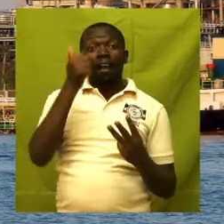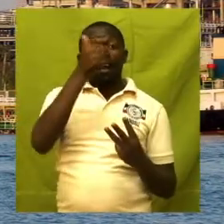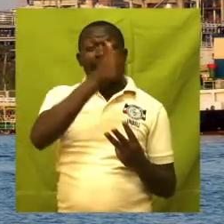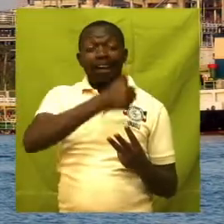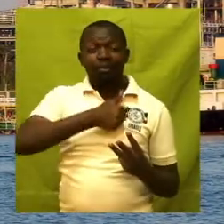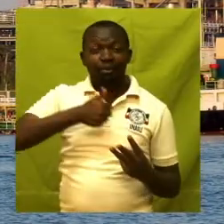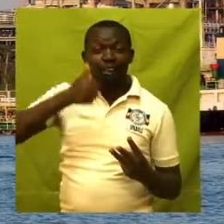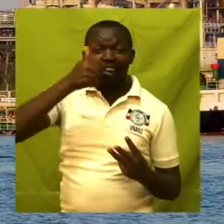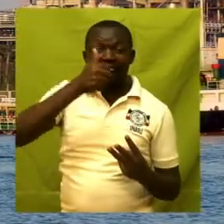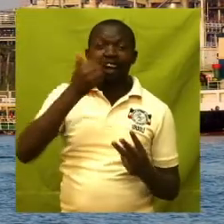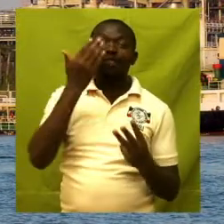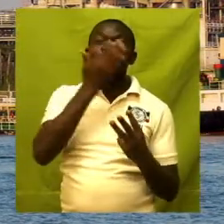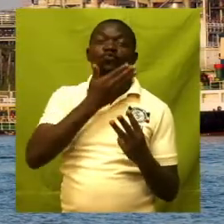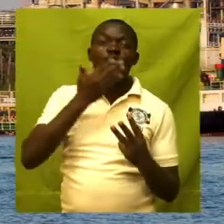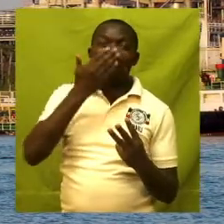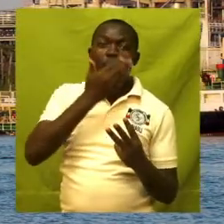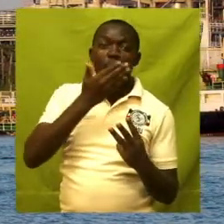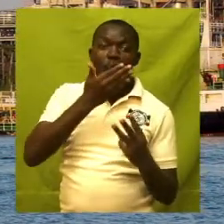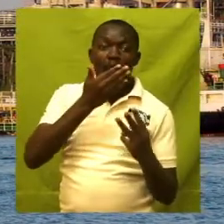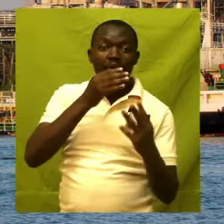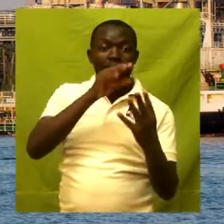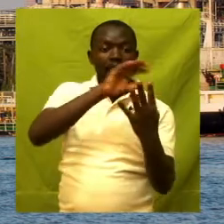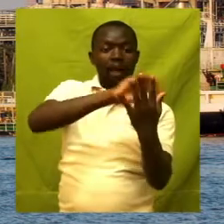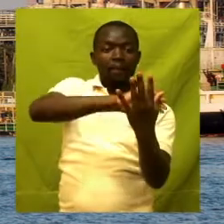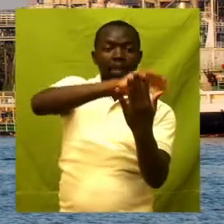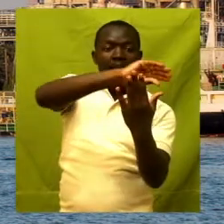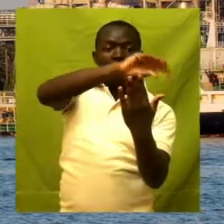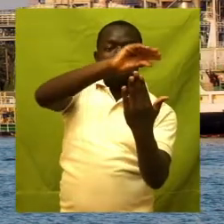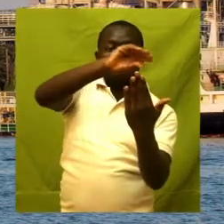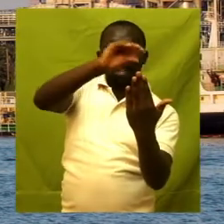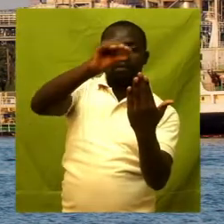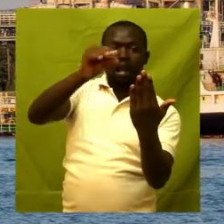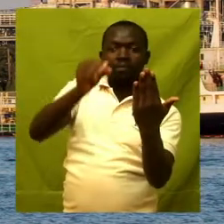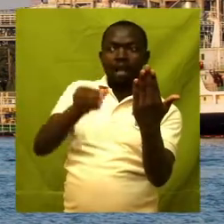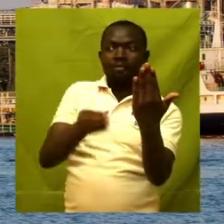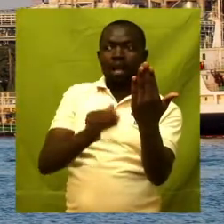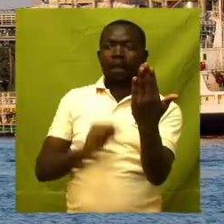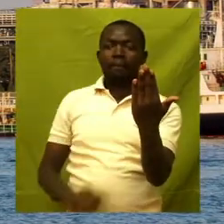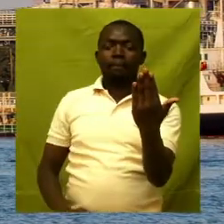oil refineries are located on